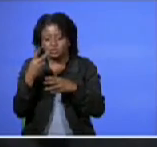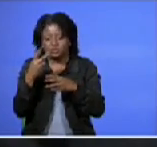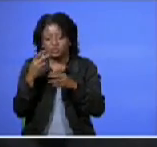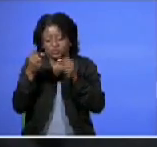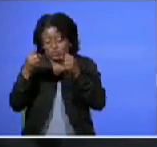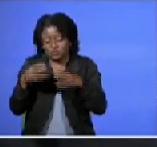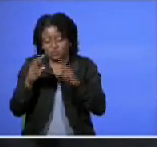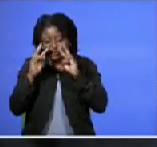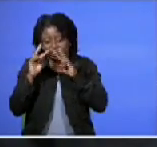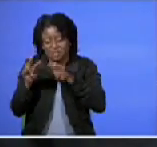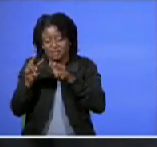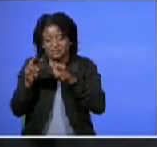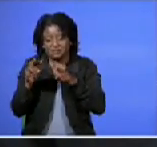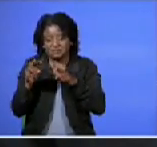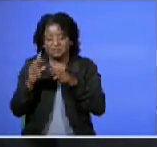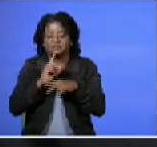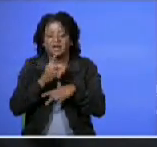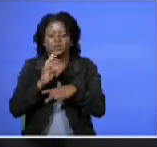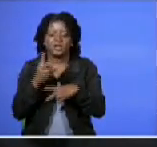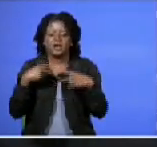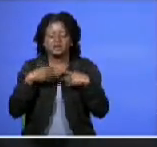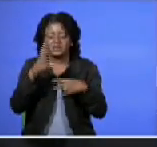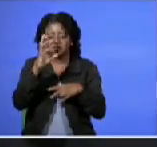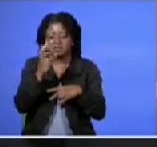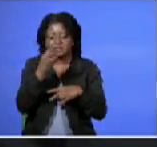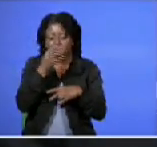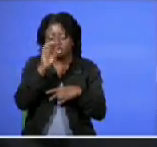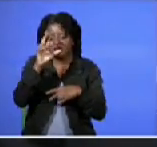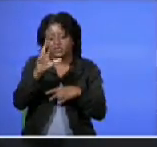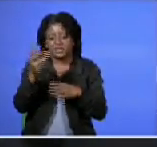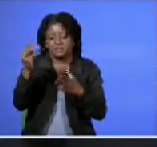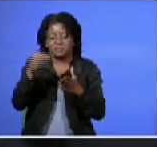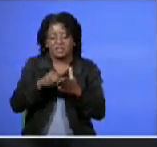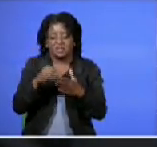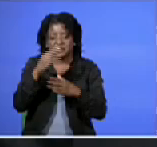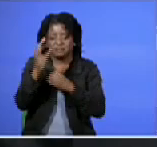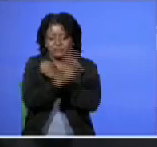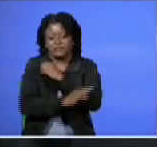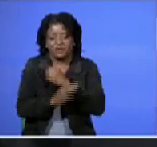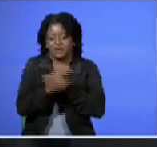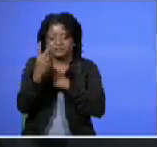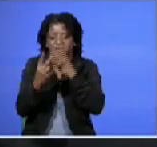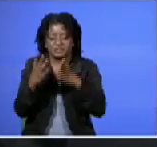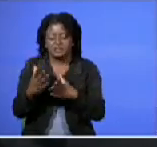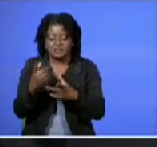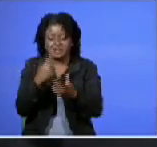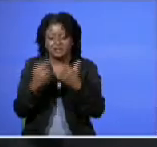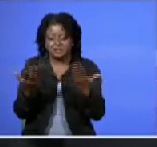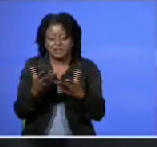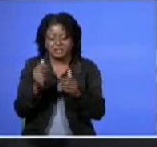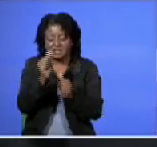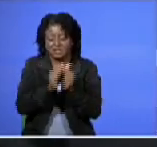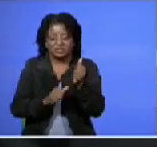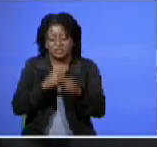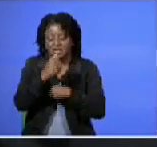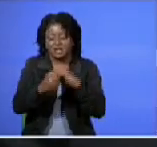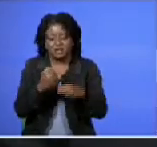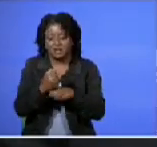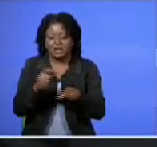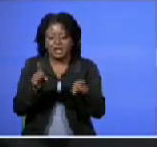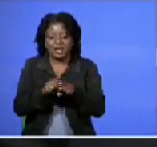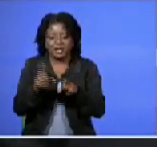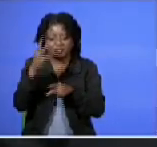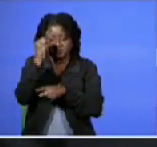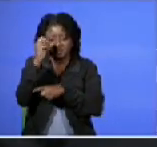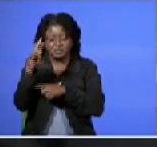6.3 million foreign visitors come to our country each and every year. So in my capacity as Minister of Tourism, I